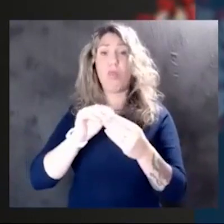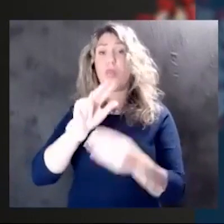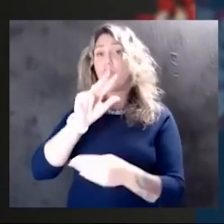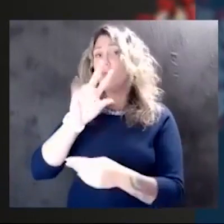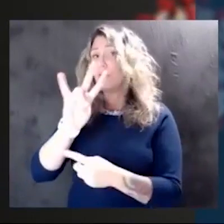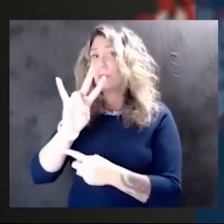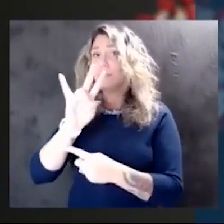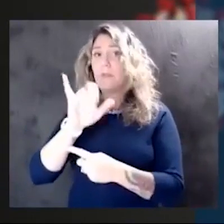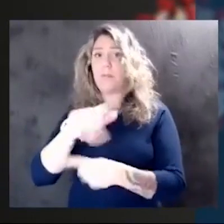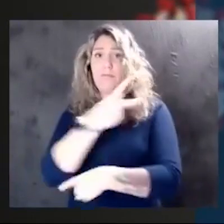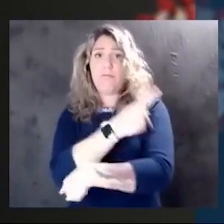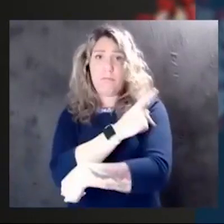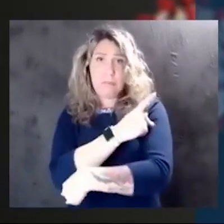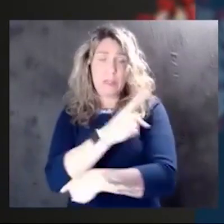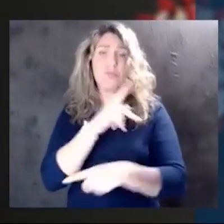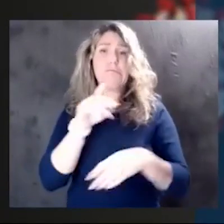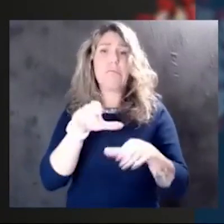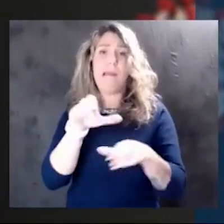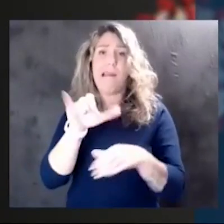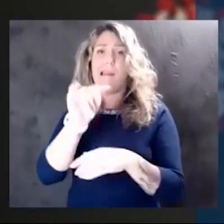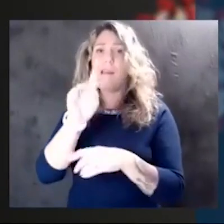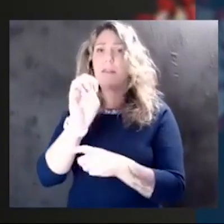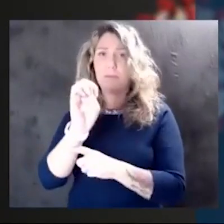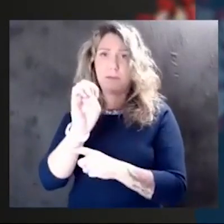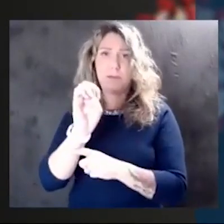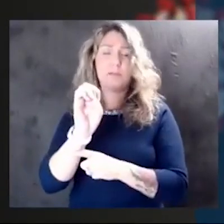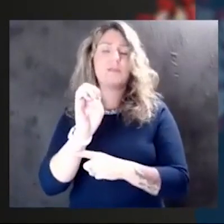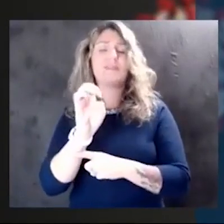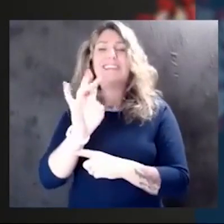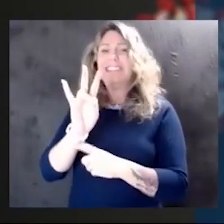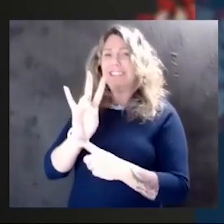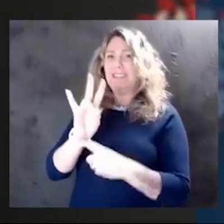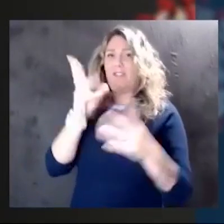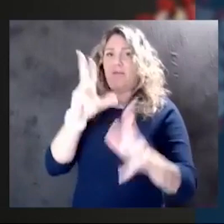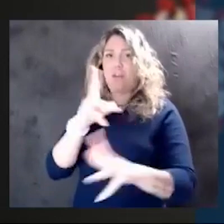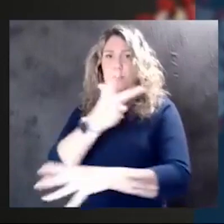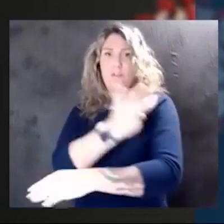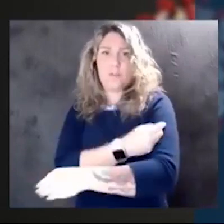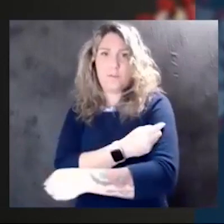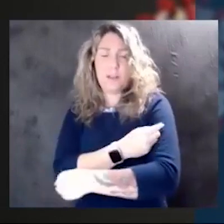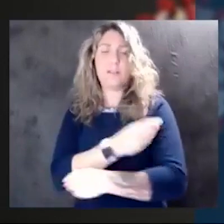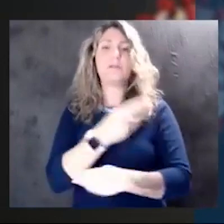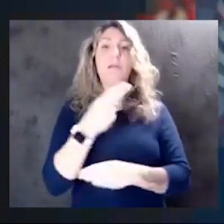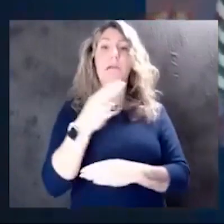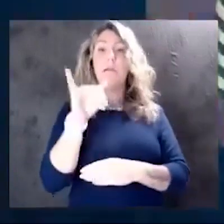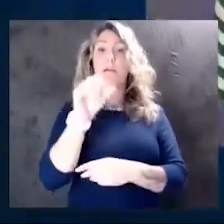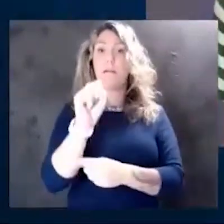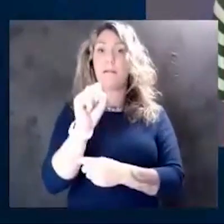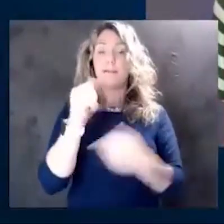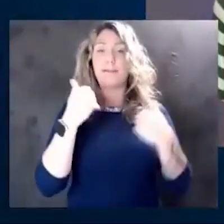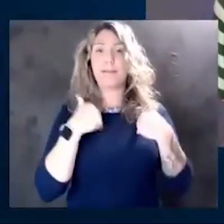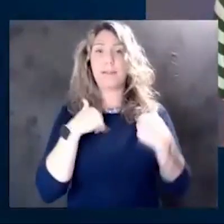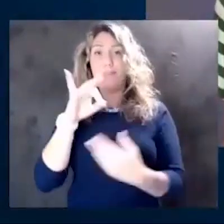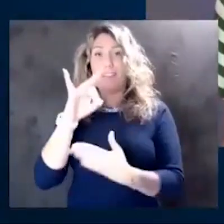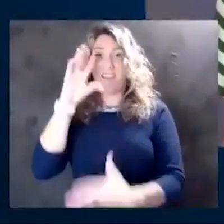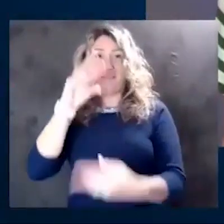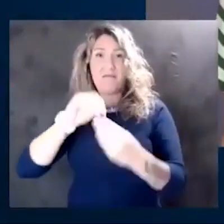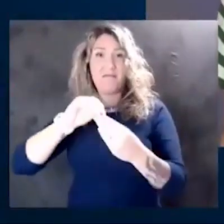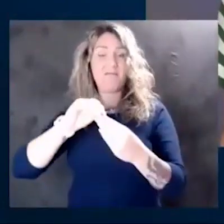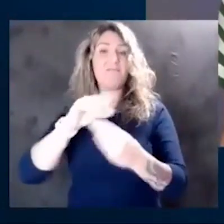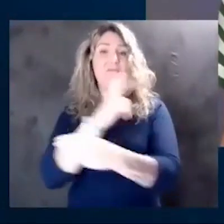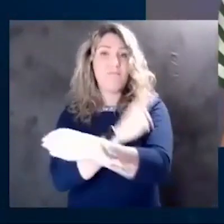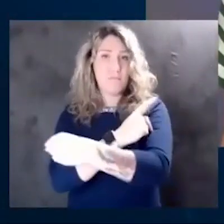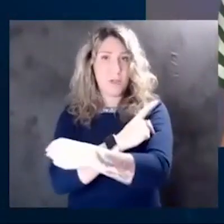with active infections, 7 have been vaccinated. At Hayes, they have 8 total patients with